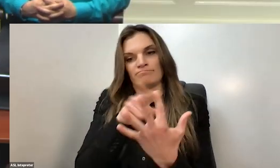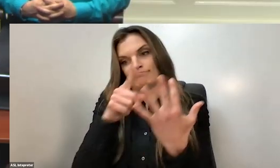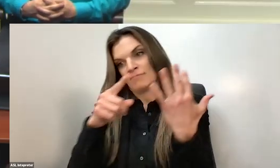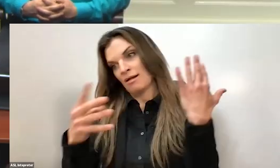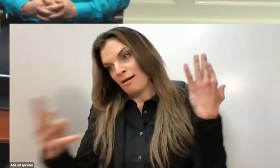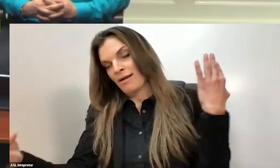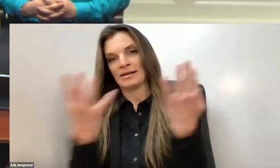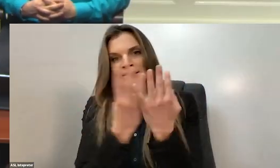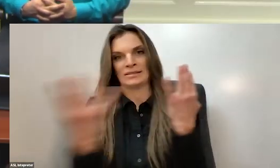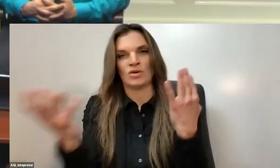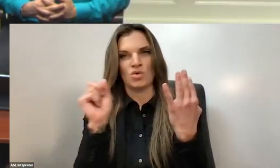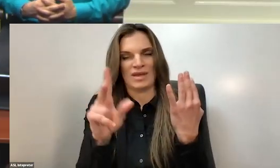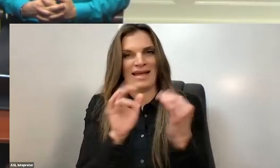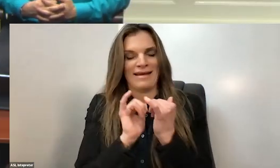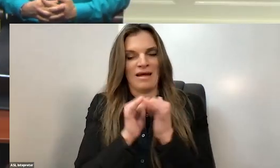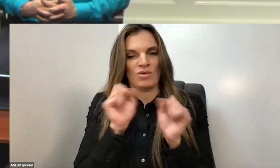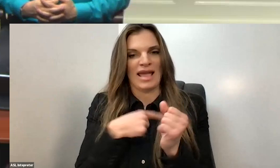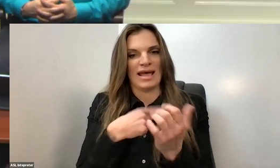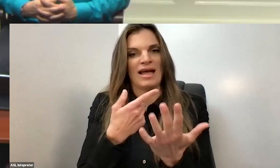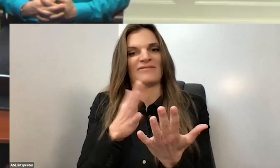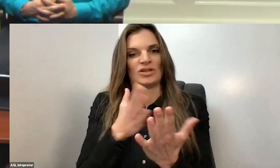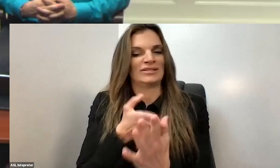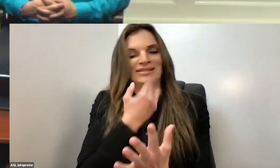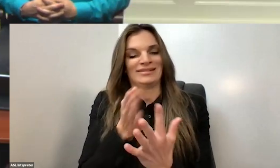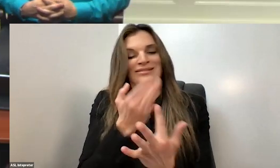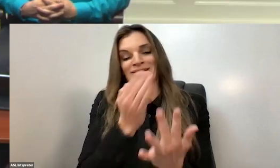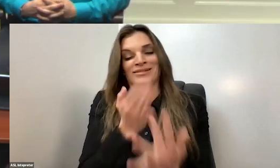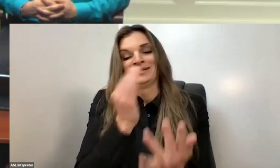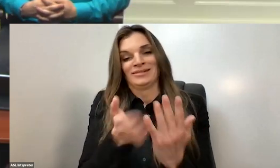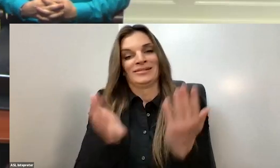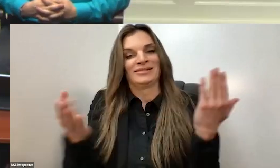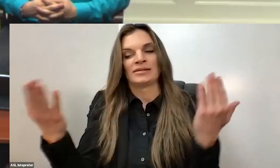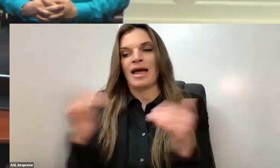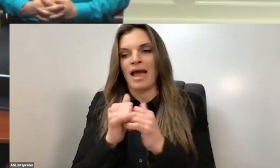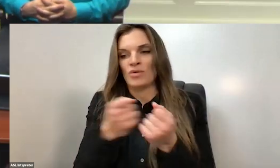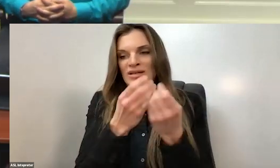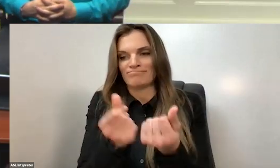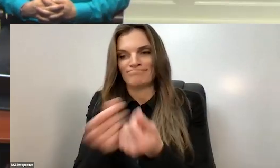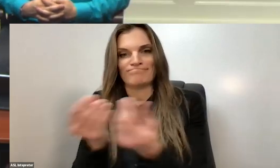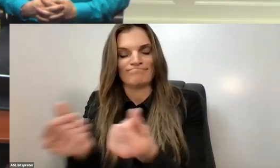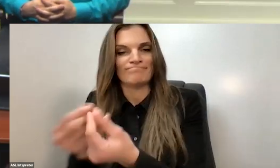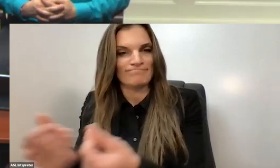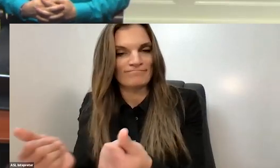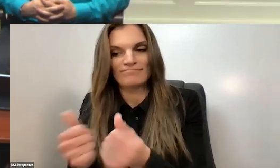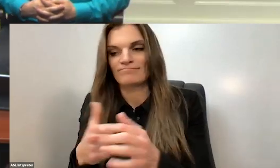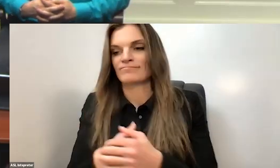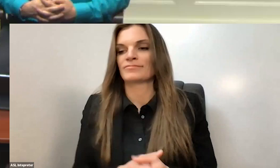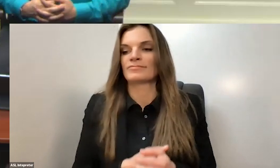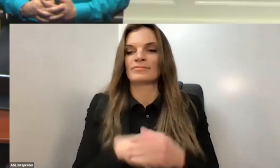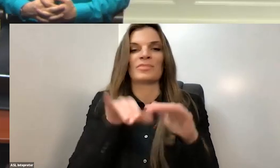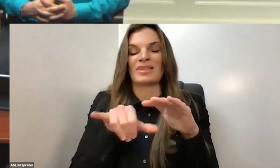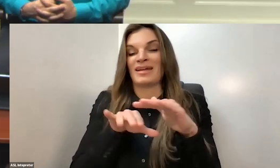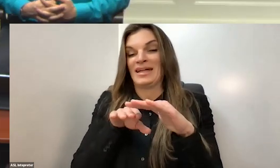Let's get them scheduled in the upcoming sprints. And while we're at it, let's start making accessibility part